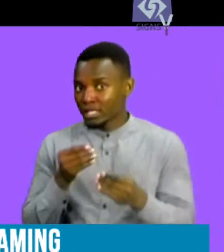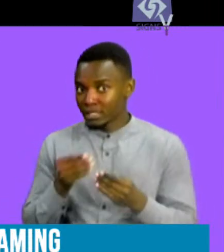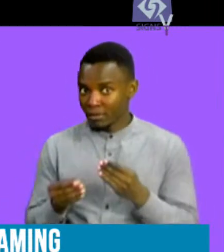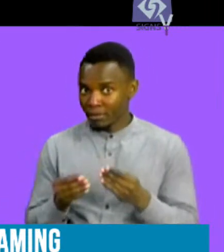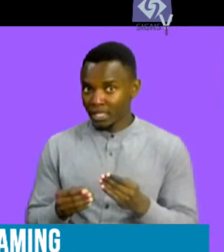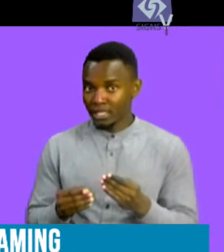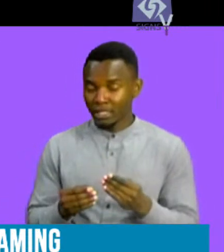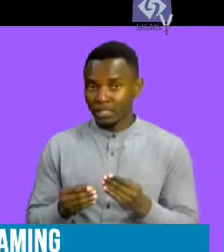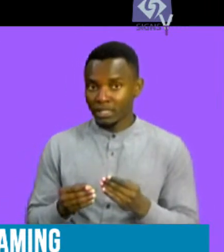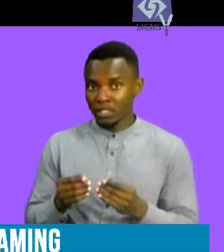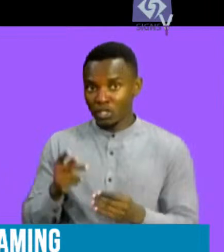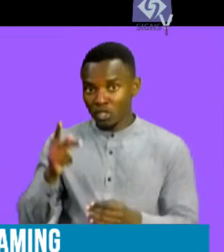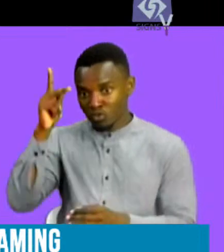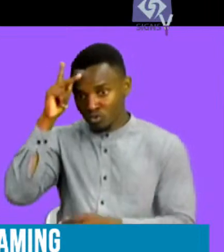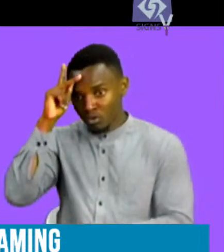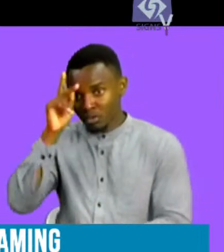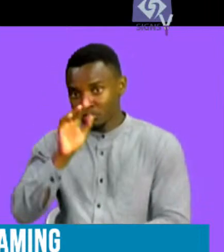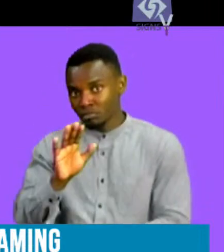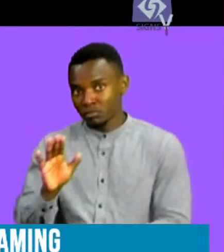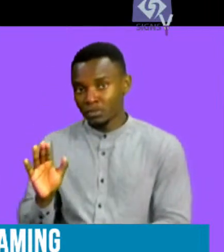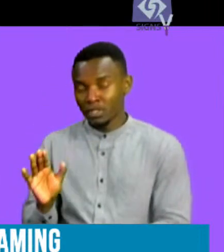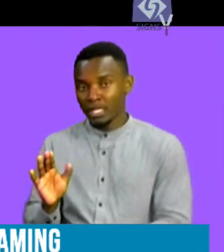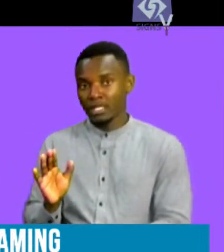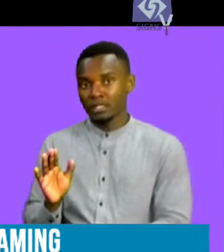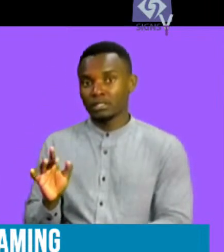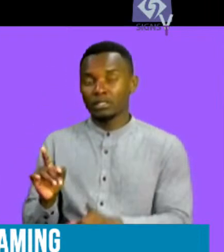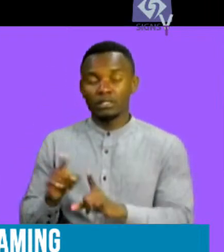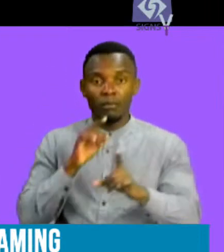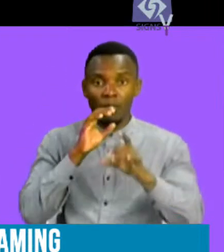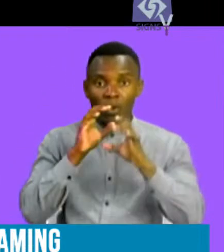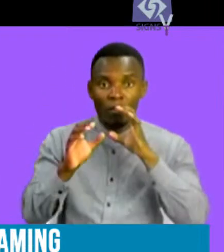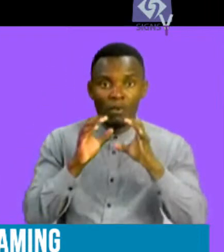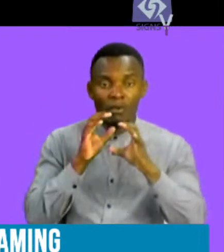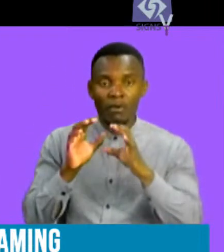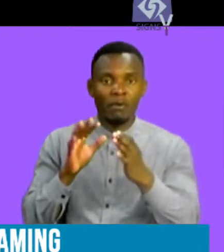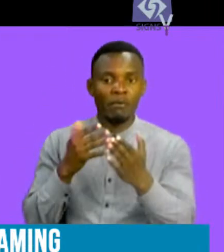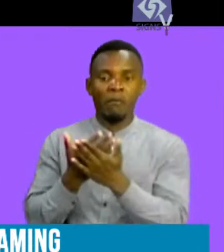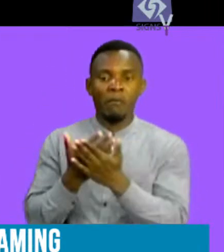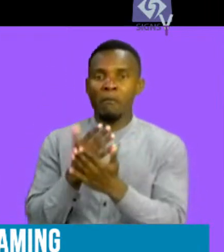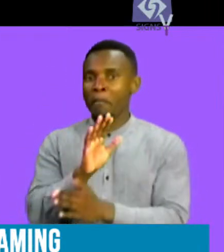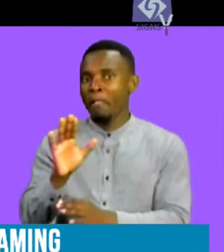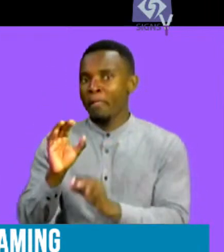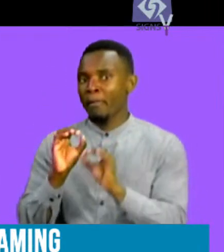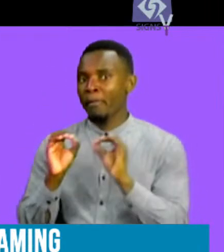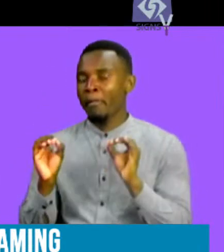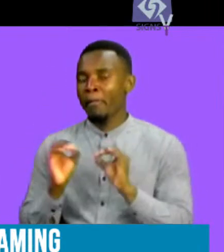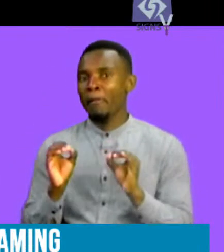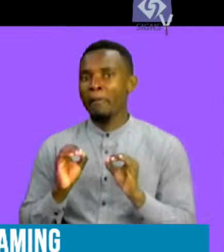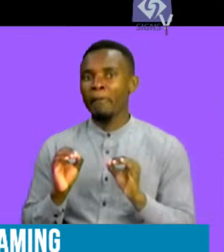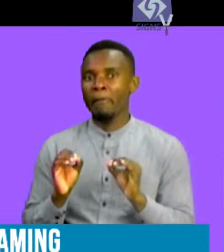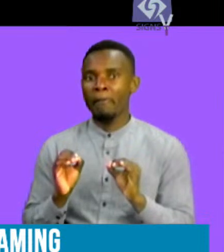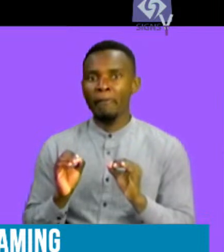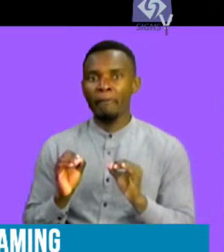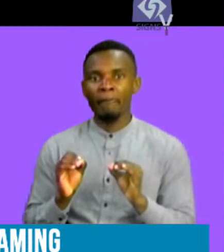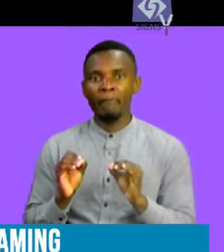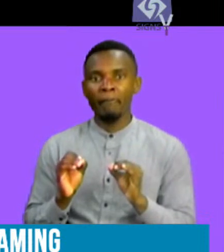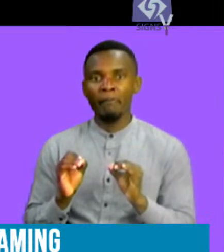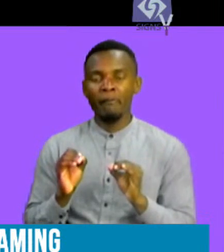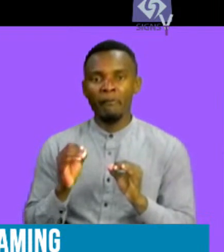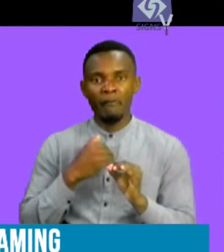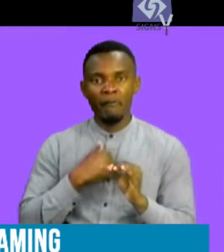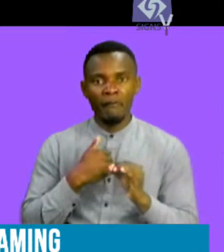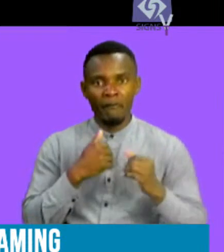the knowledge of knowing where, the communication, it has not reached down there. So there is that